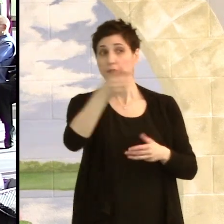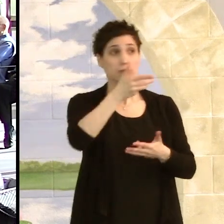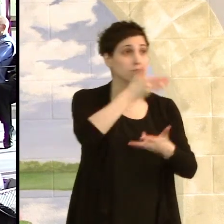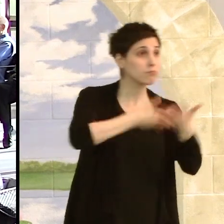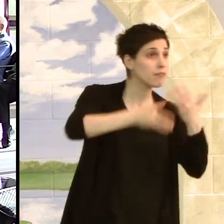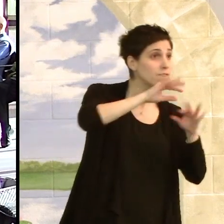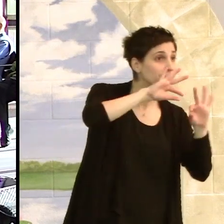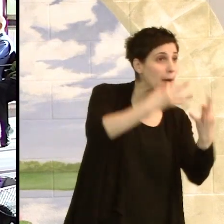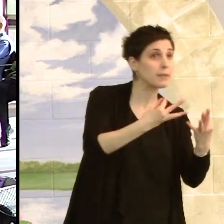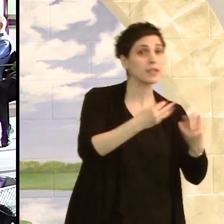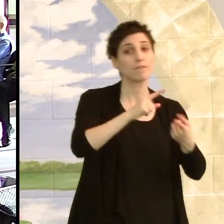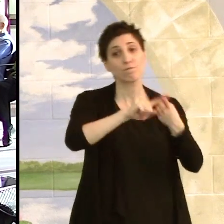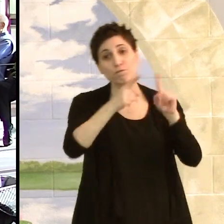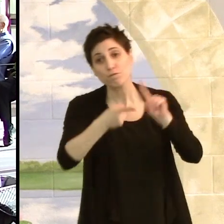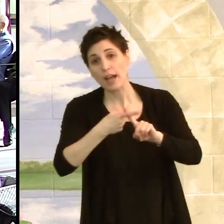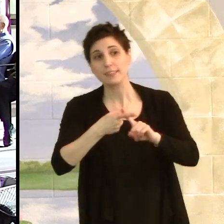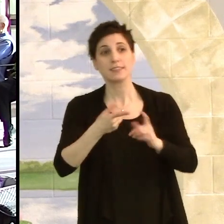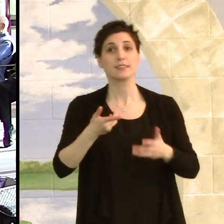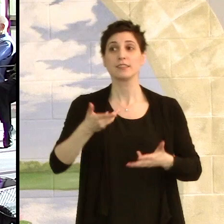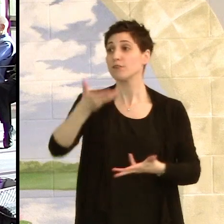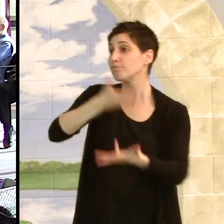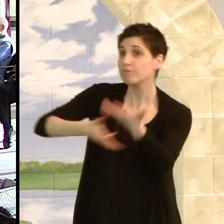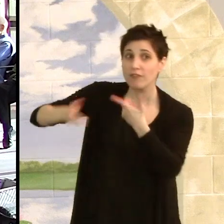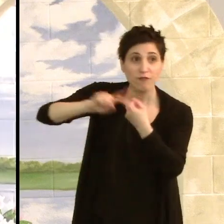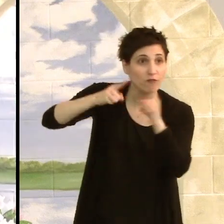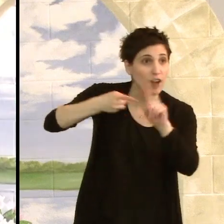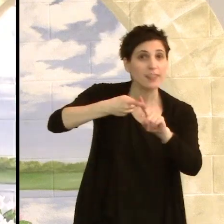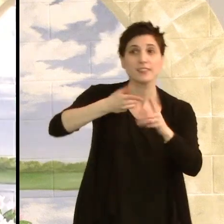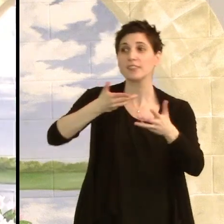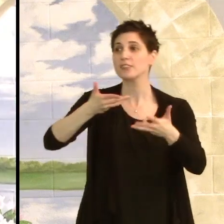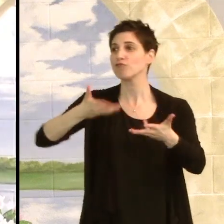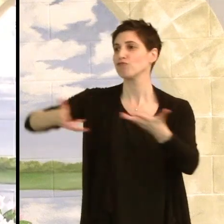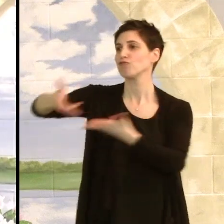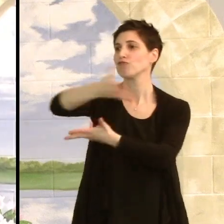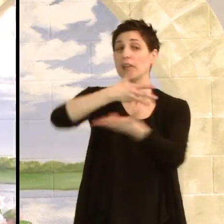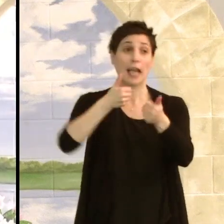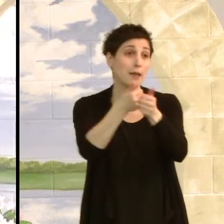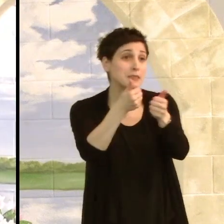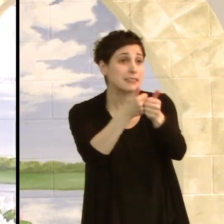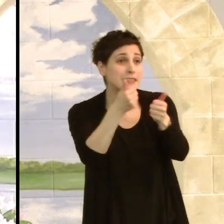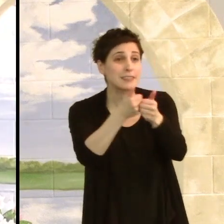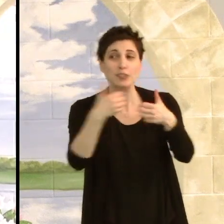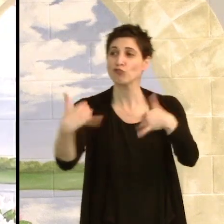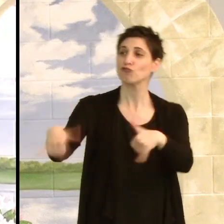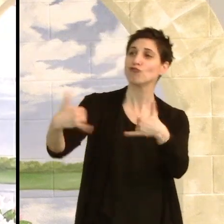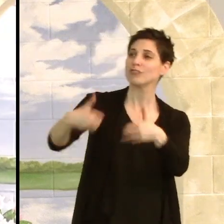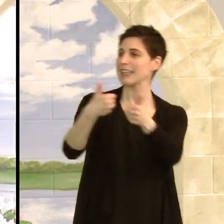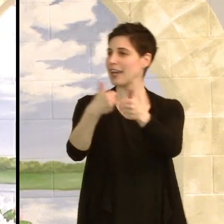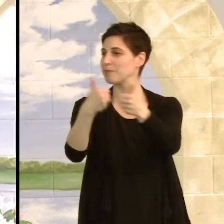Enjoy socializing with your friends. And of course, games are always fun.